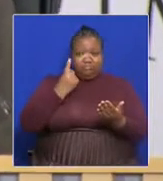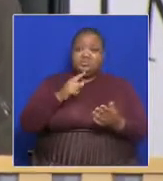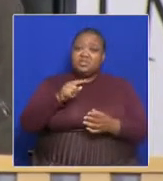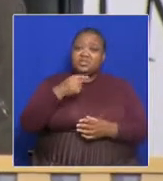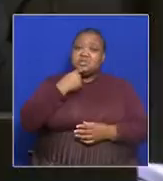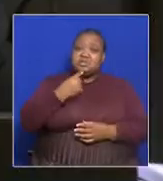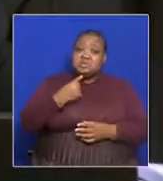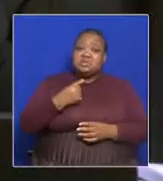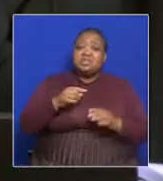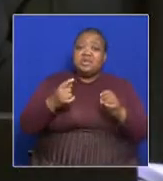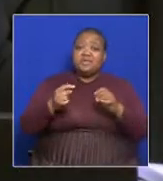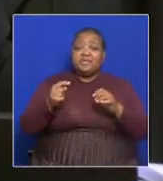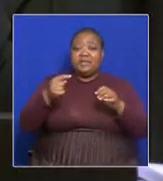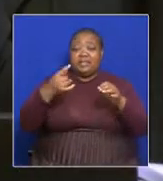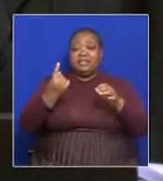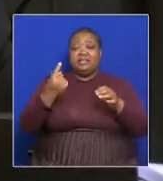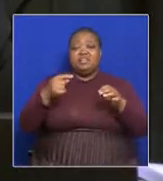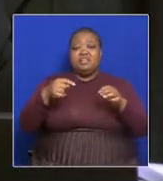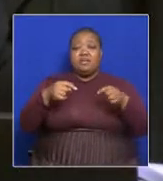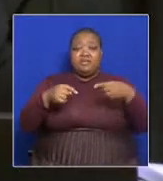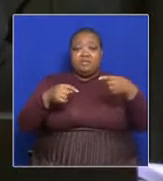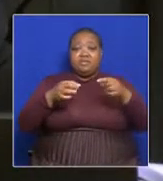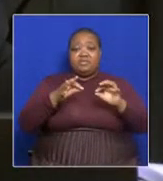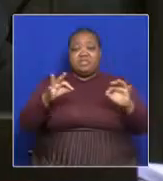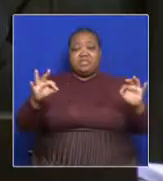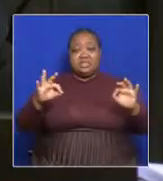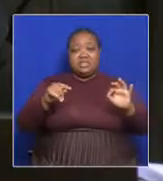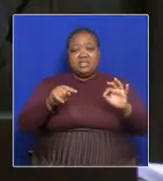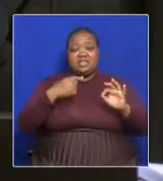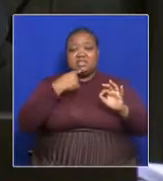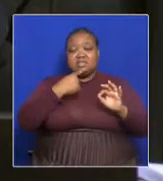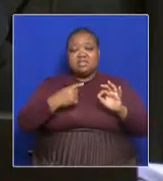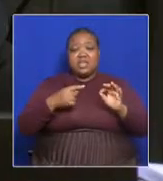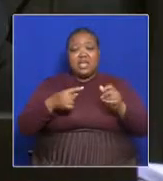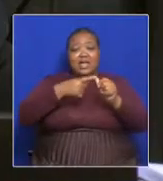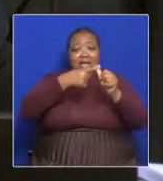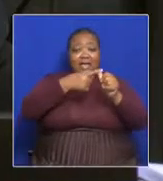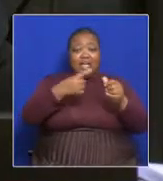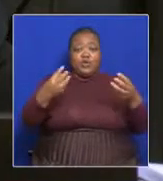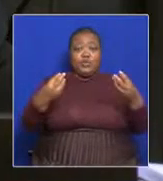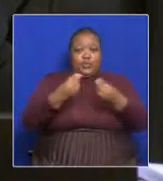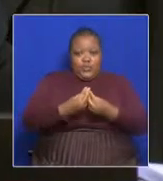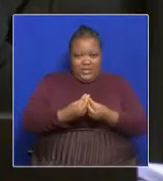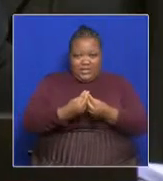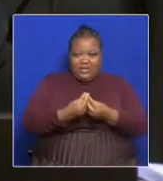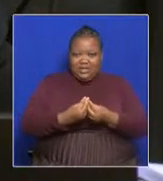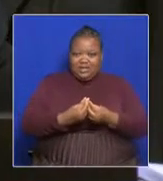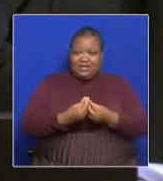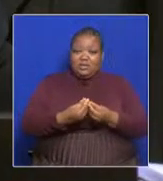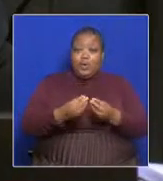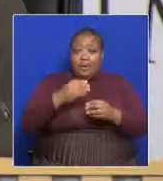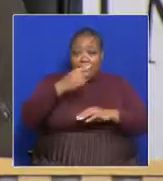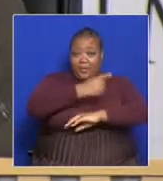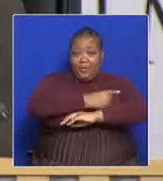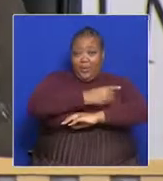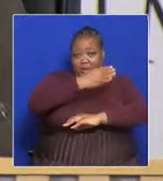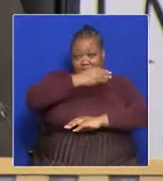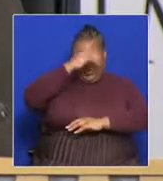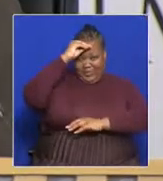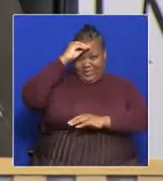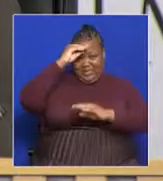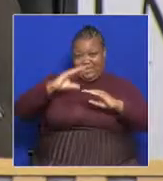line that you counted with the border police members. That's what that line says.